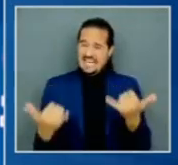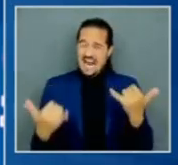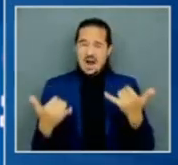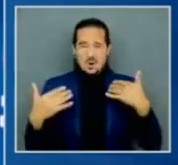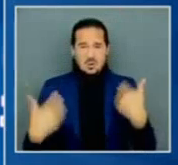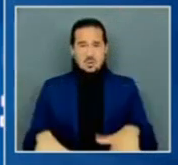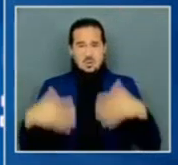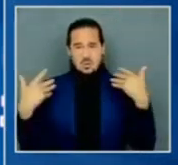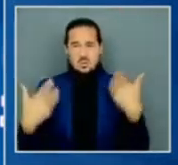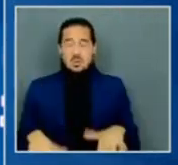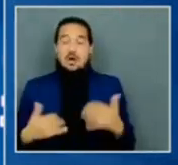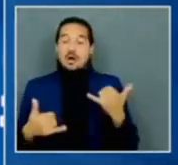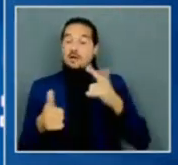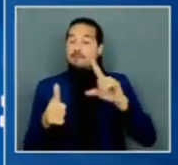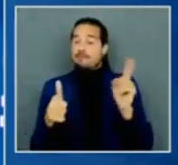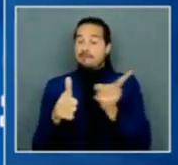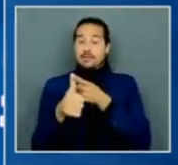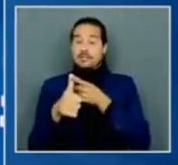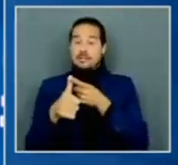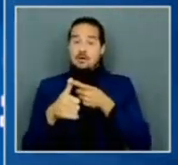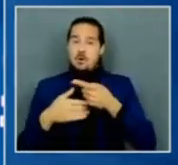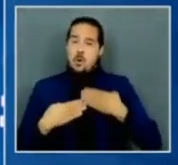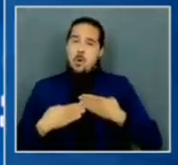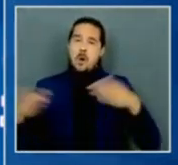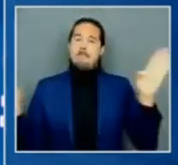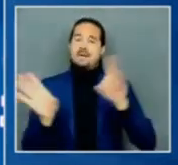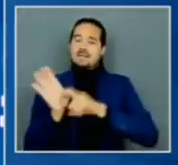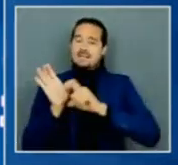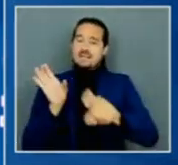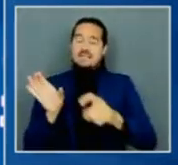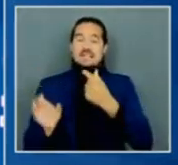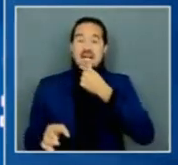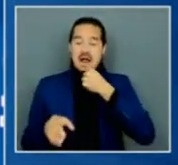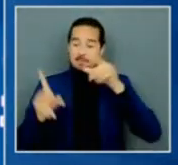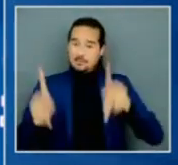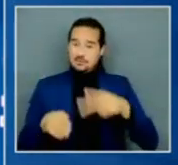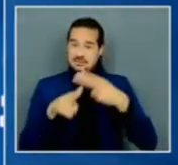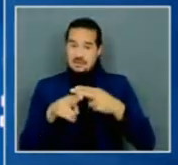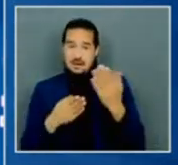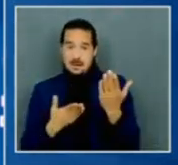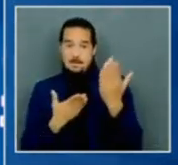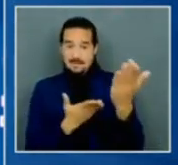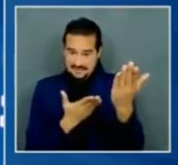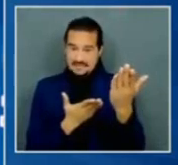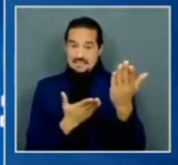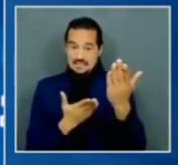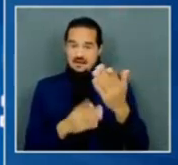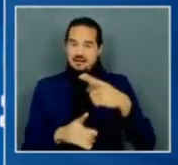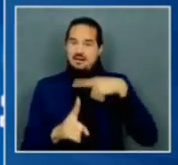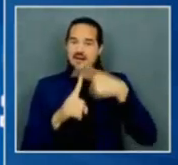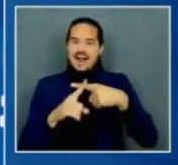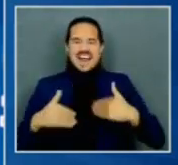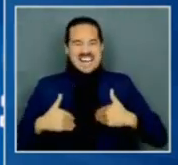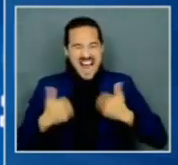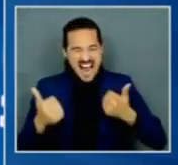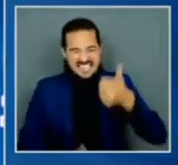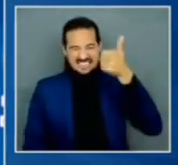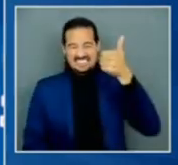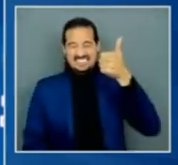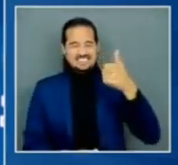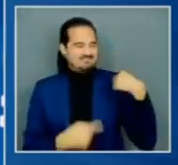And today, a ninth, the first ever openly gay nominee to lead the cabinet department, and one of the youngest cabinet